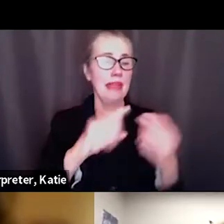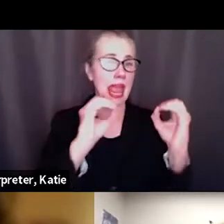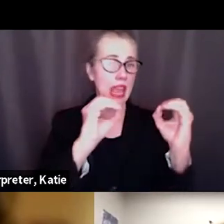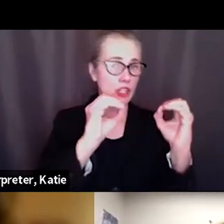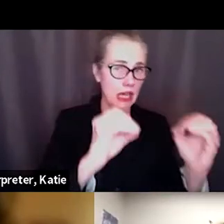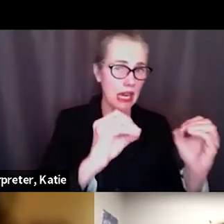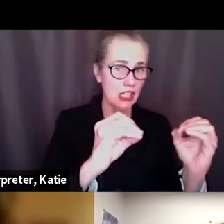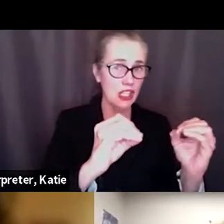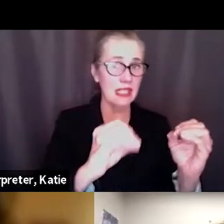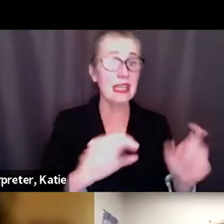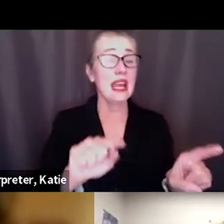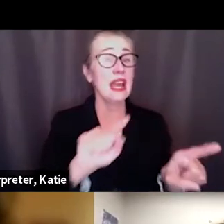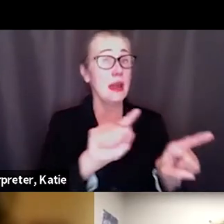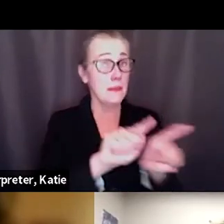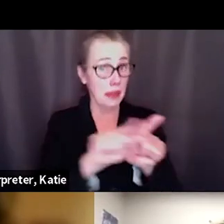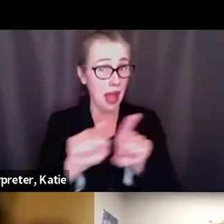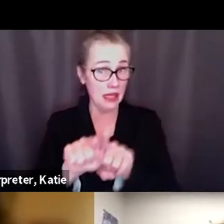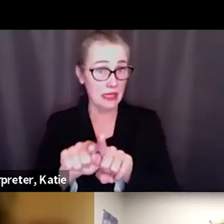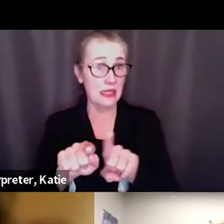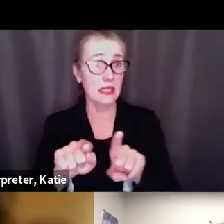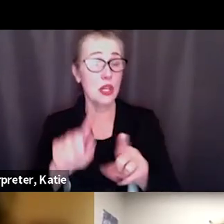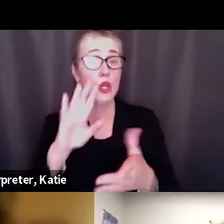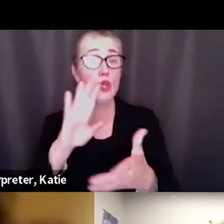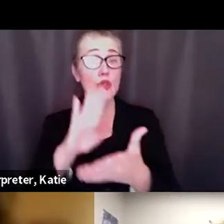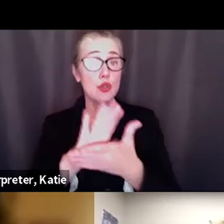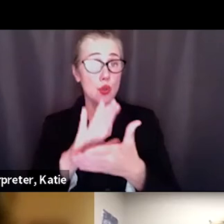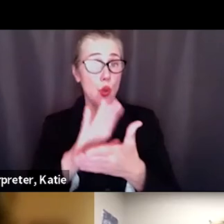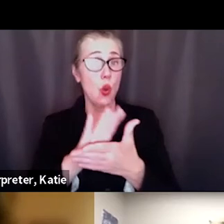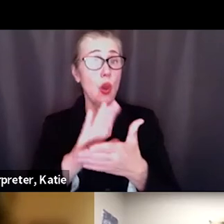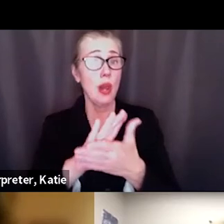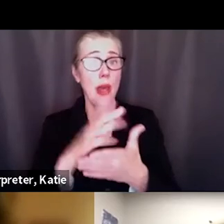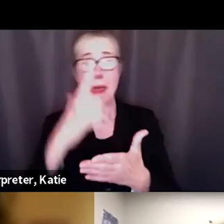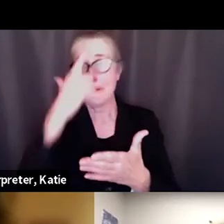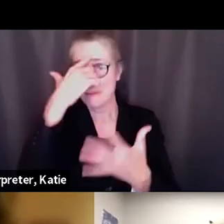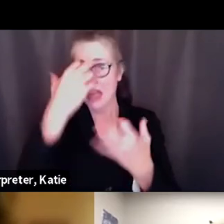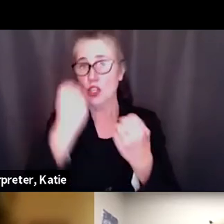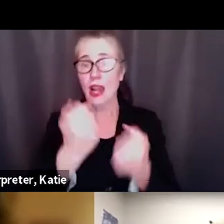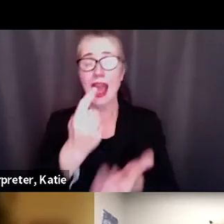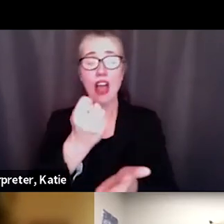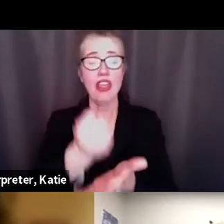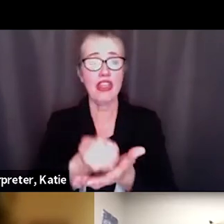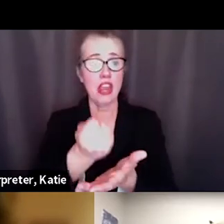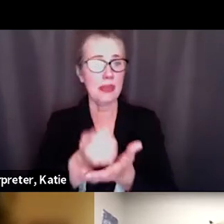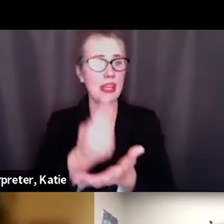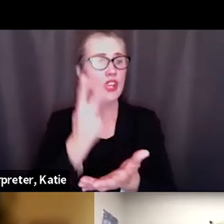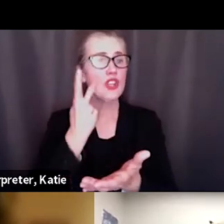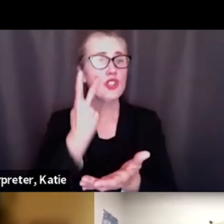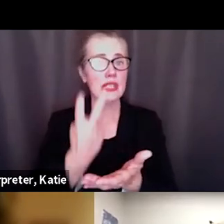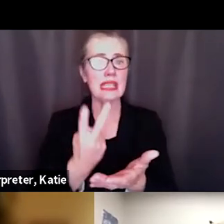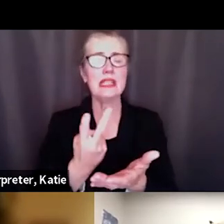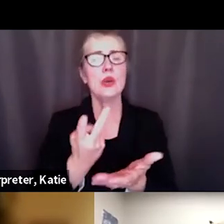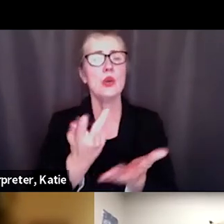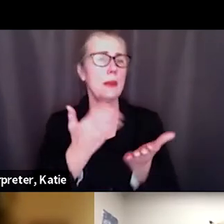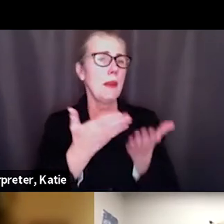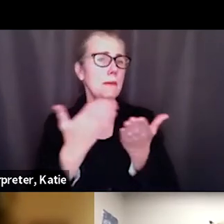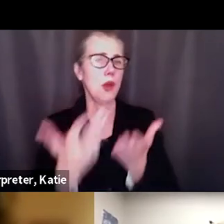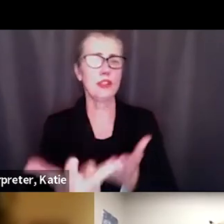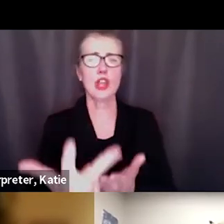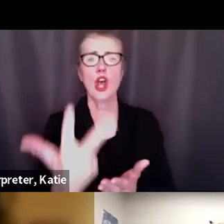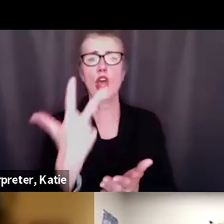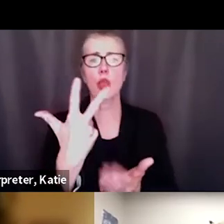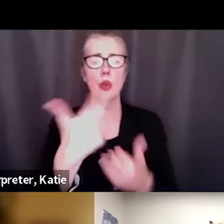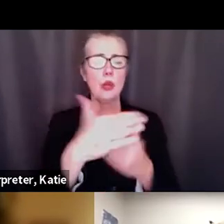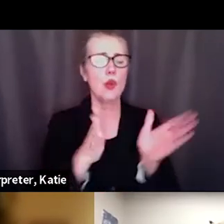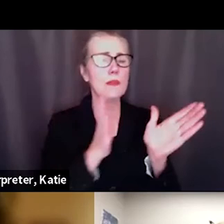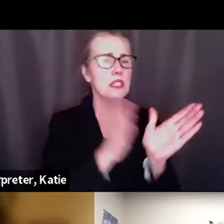health therapy so in the plan you can see that we're proposing building three small therapy room for